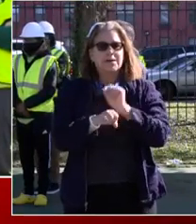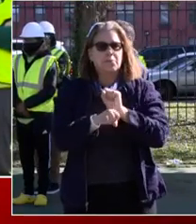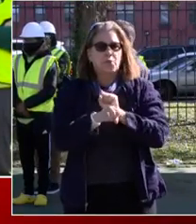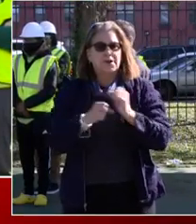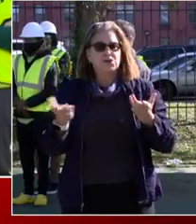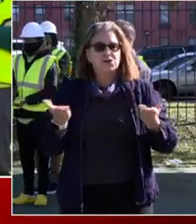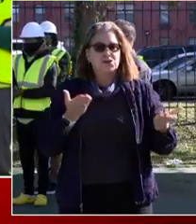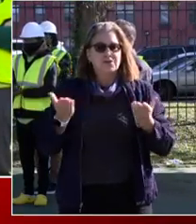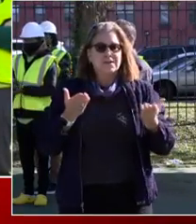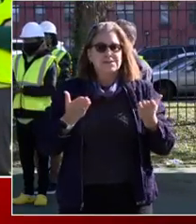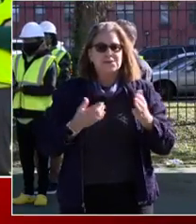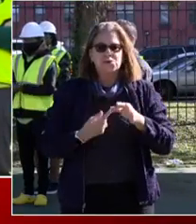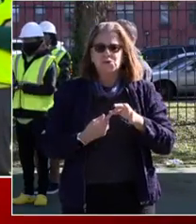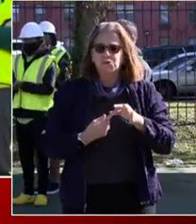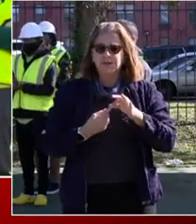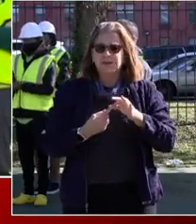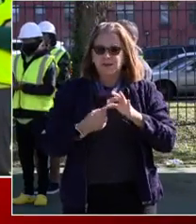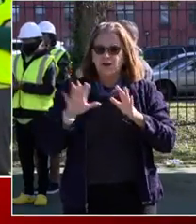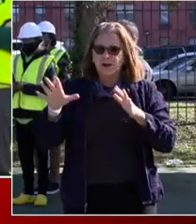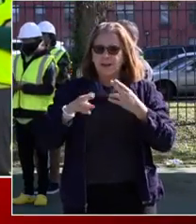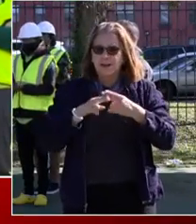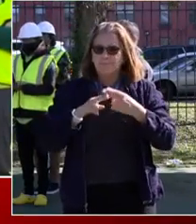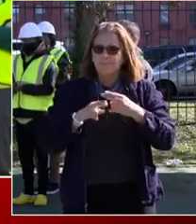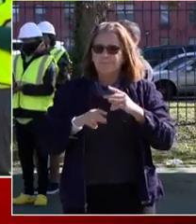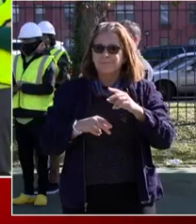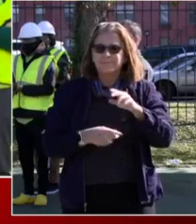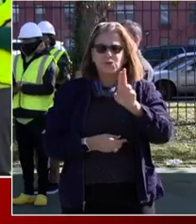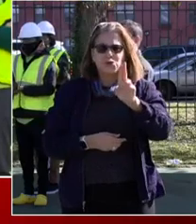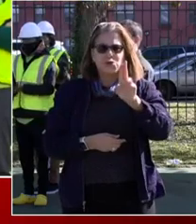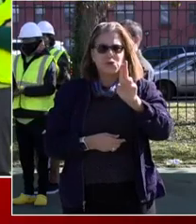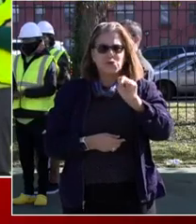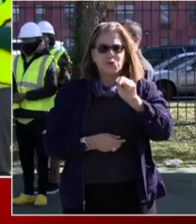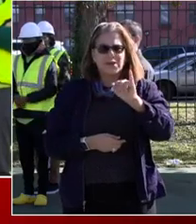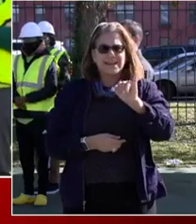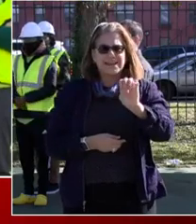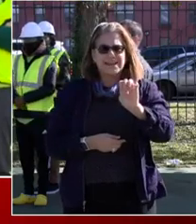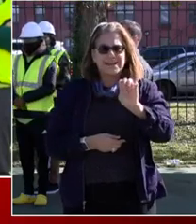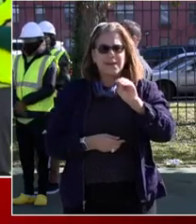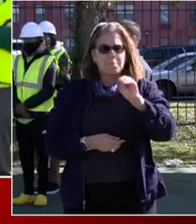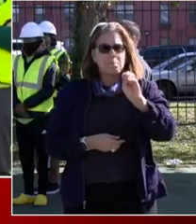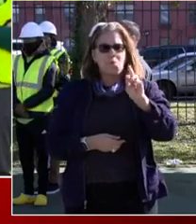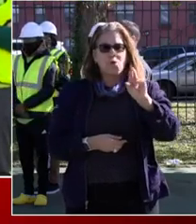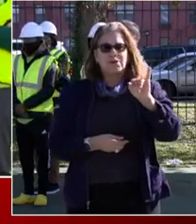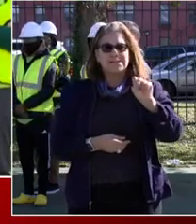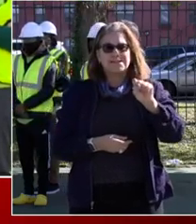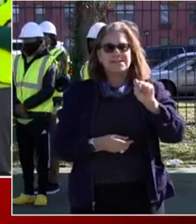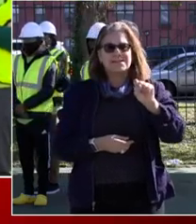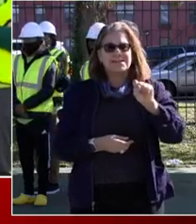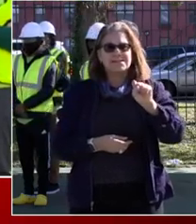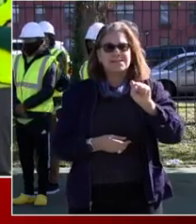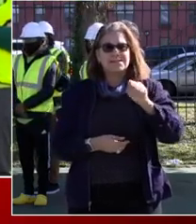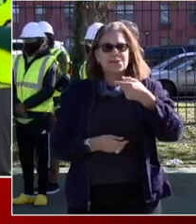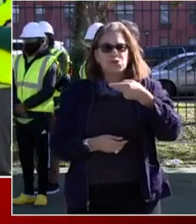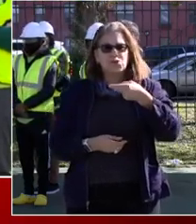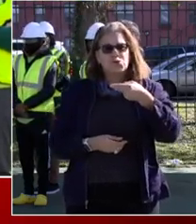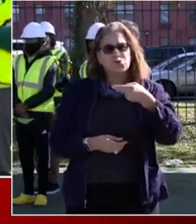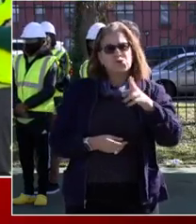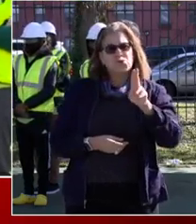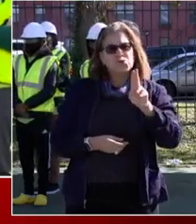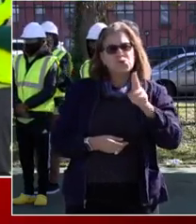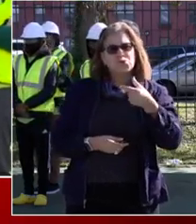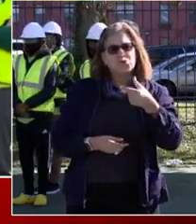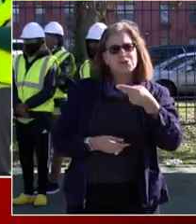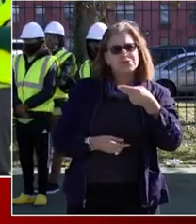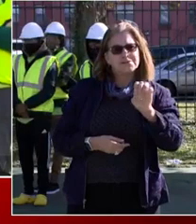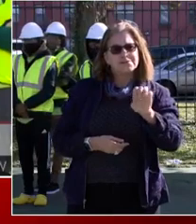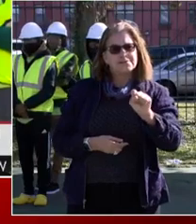Unique Morris Hughes. Please give Unique Morris Hughes a big round of applause. And we've talked a lot during this pandemic